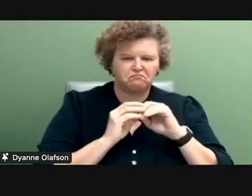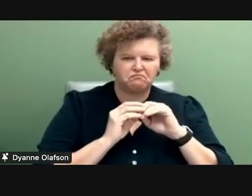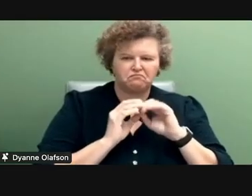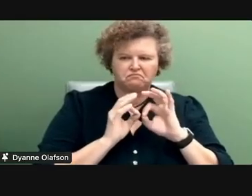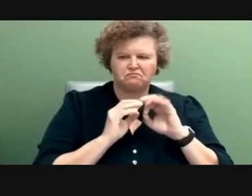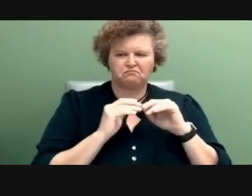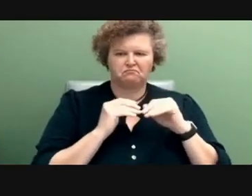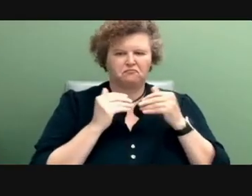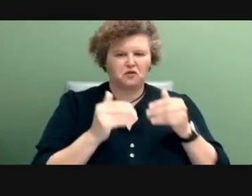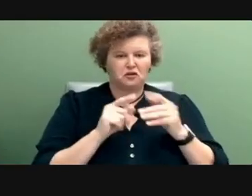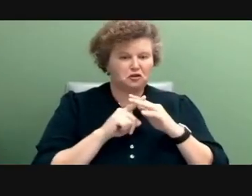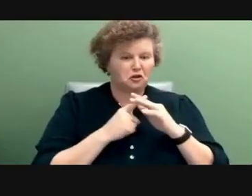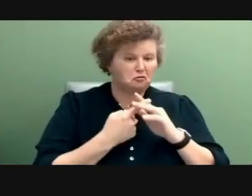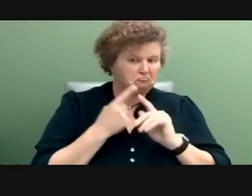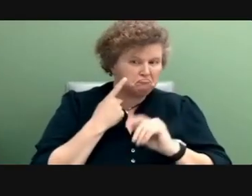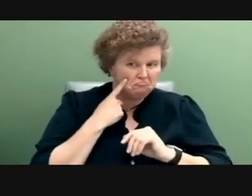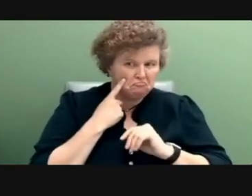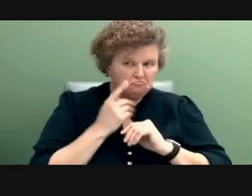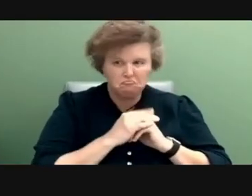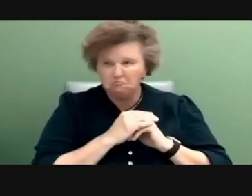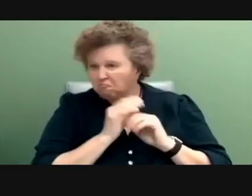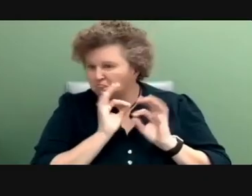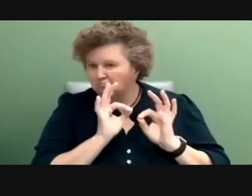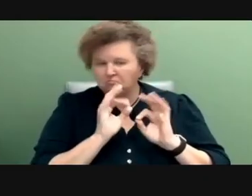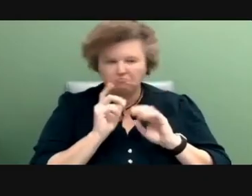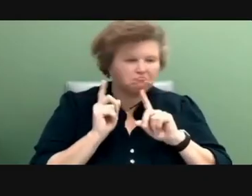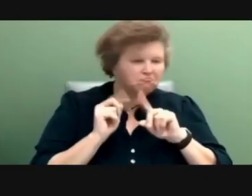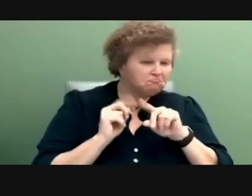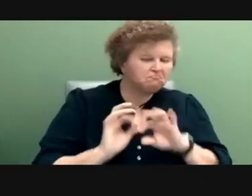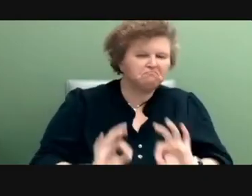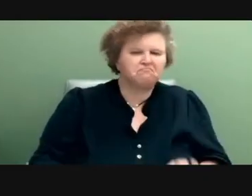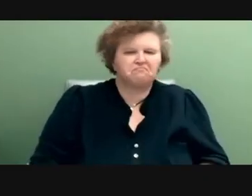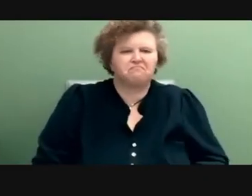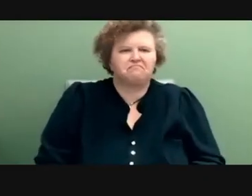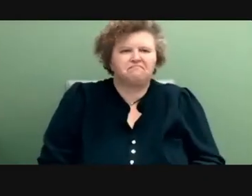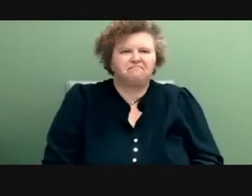Just making sure our slides are ready. We'll go ahead and start.